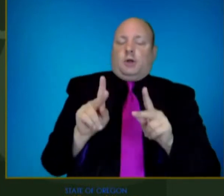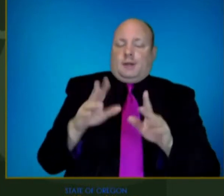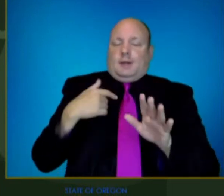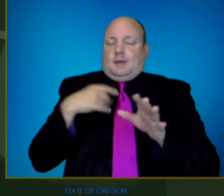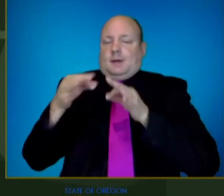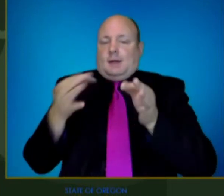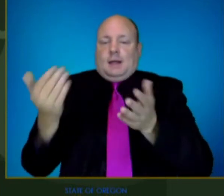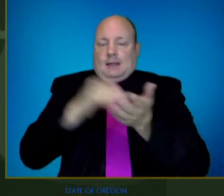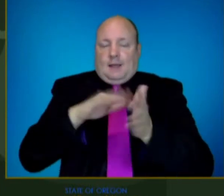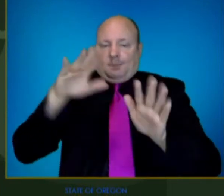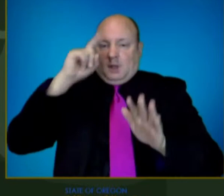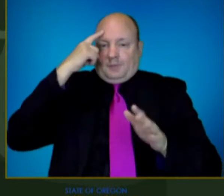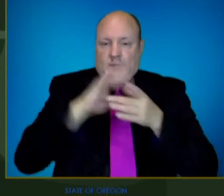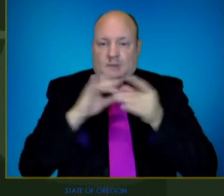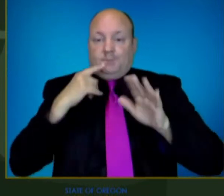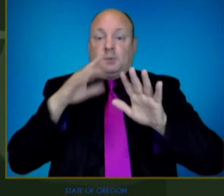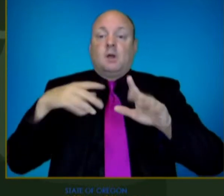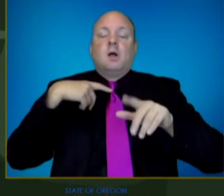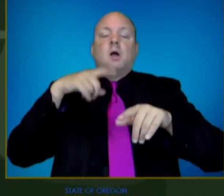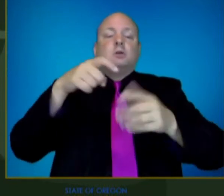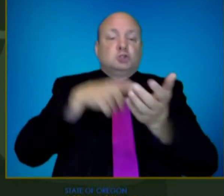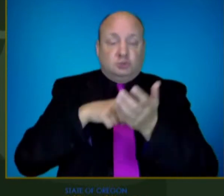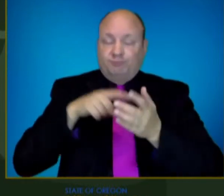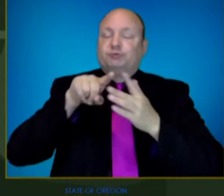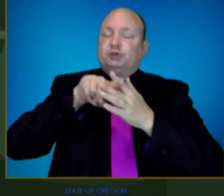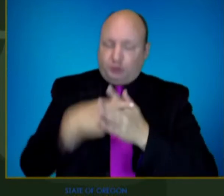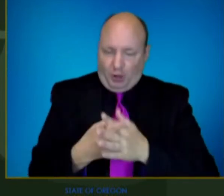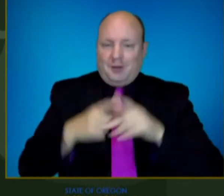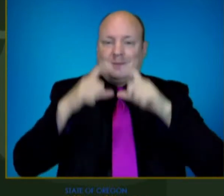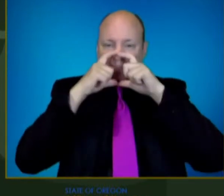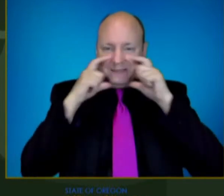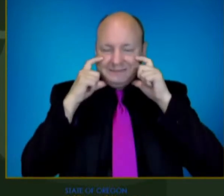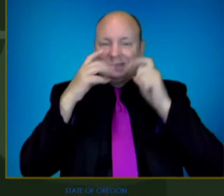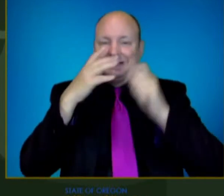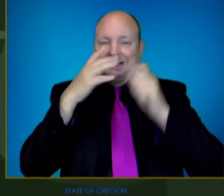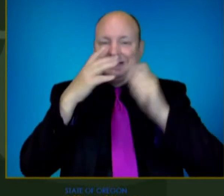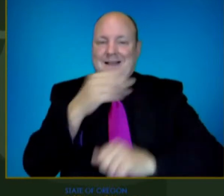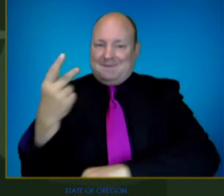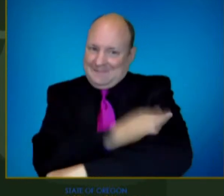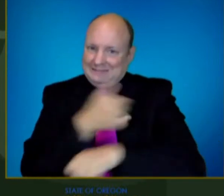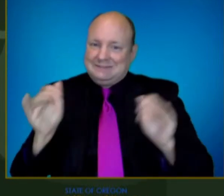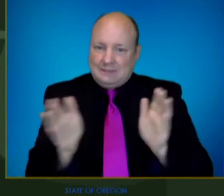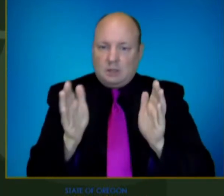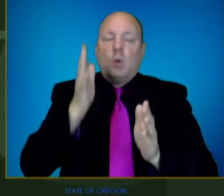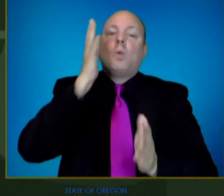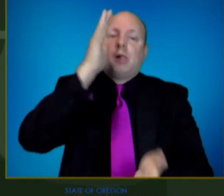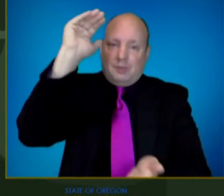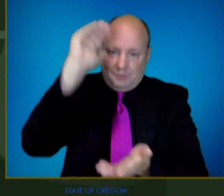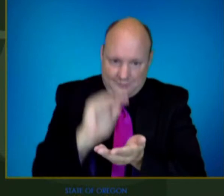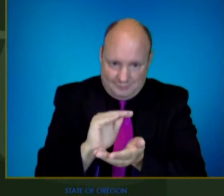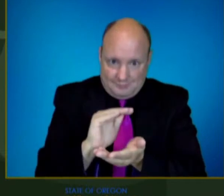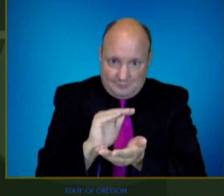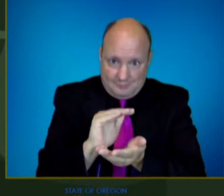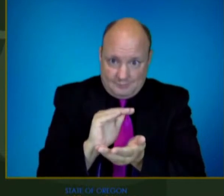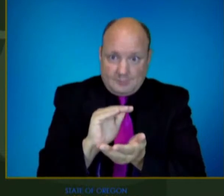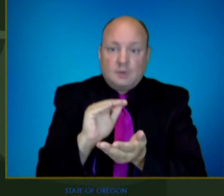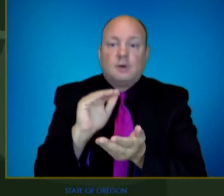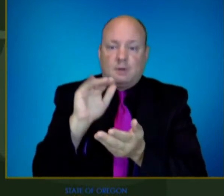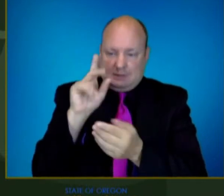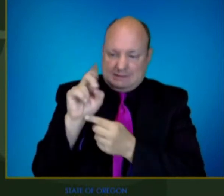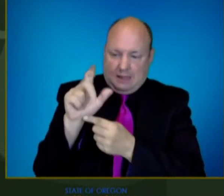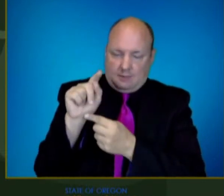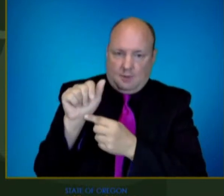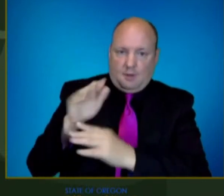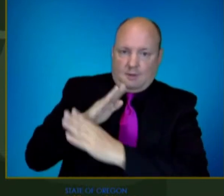get vaccinated so that we can slow the spread and limit the amount of additional hospital beds we